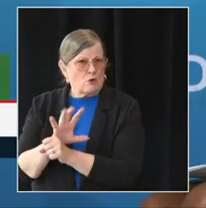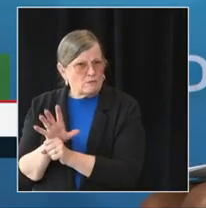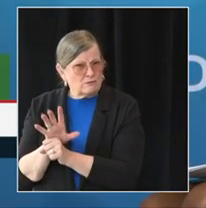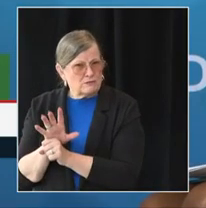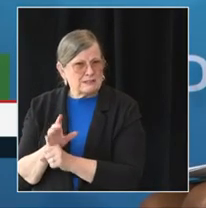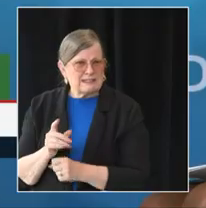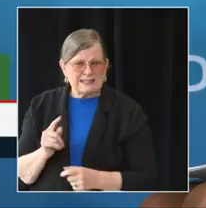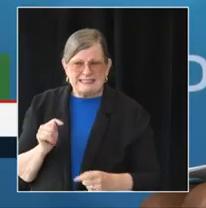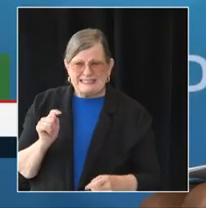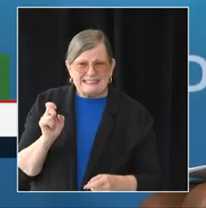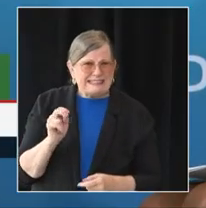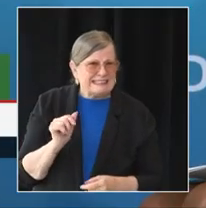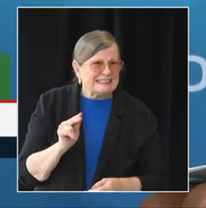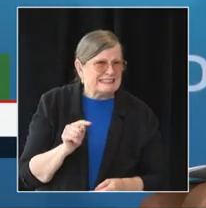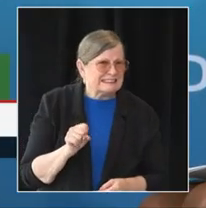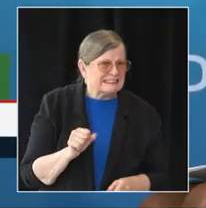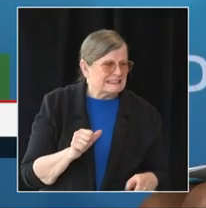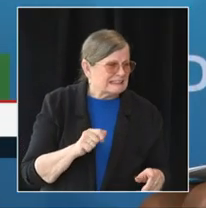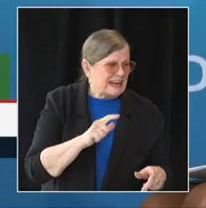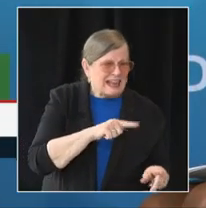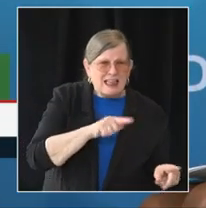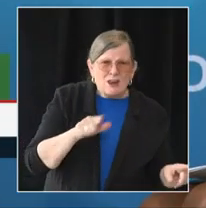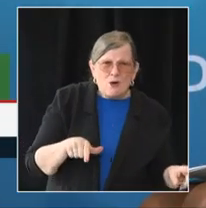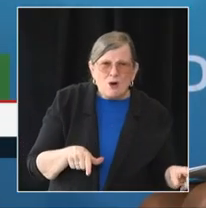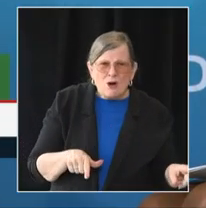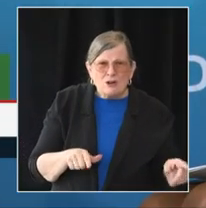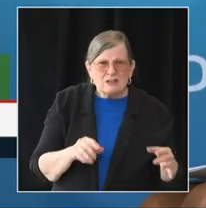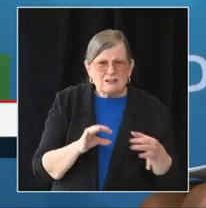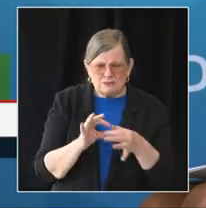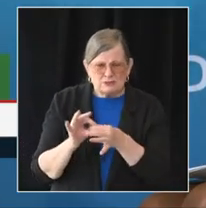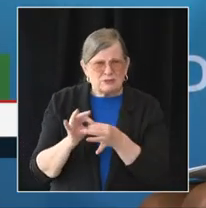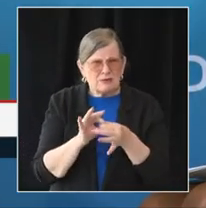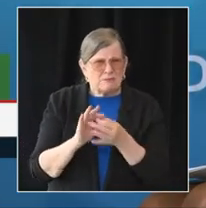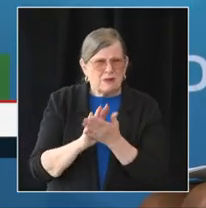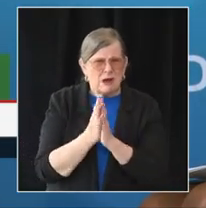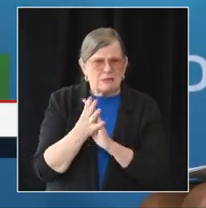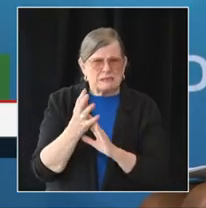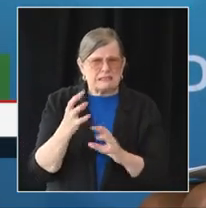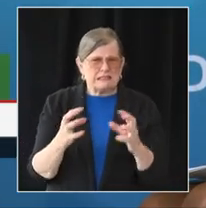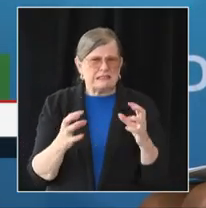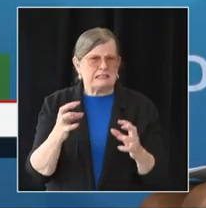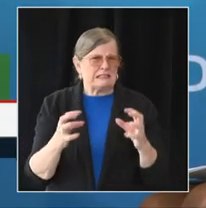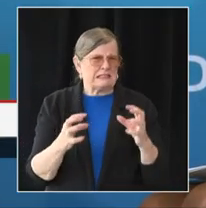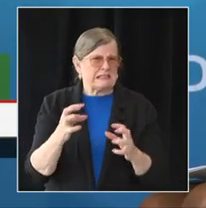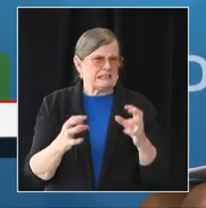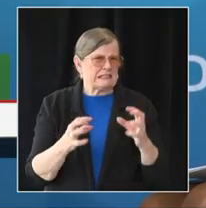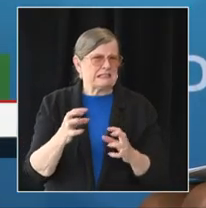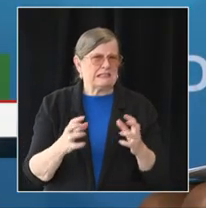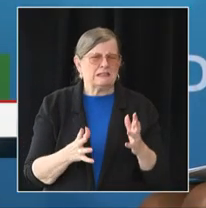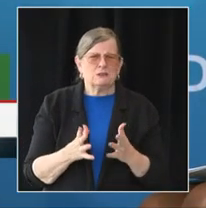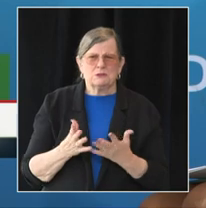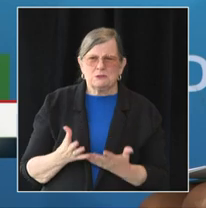or COVID era policy, so we can continue to do that. There are other things about